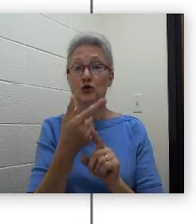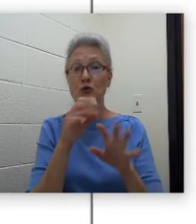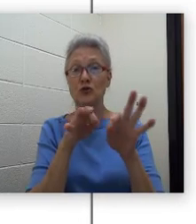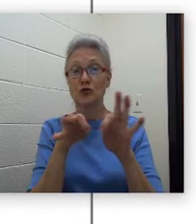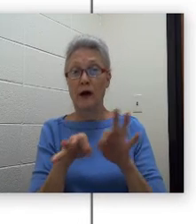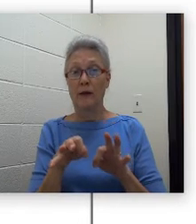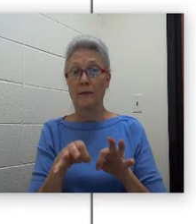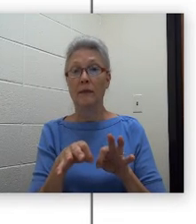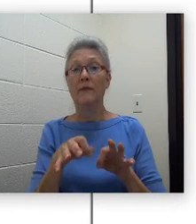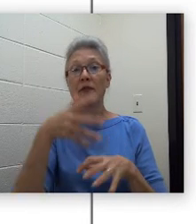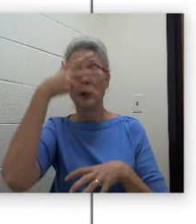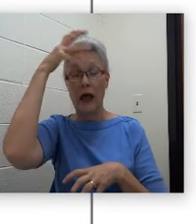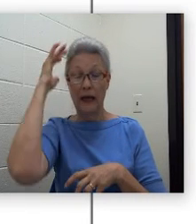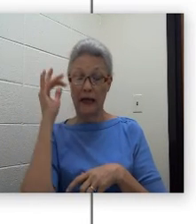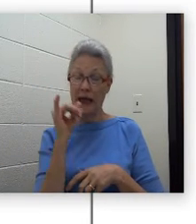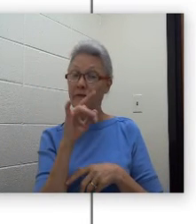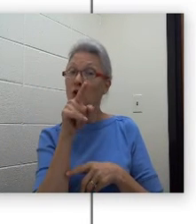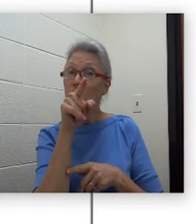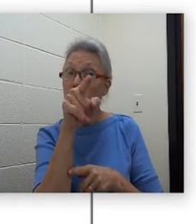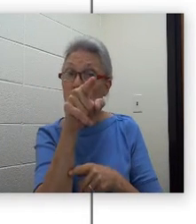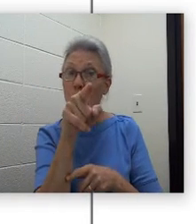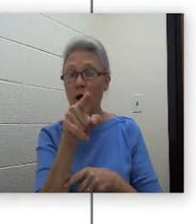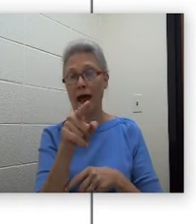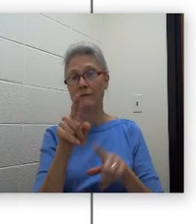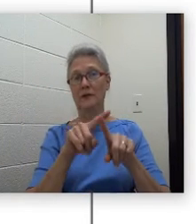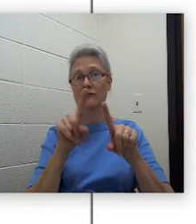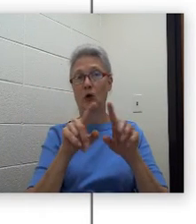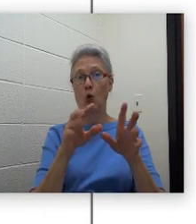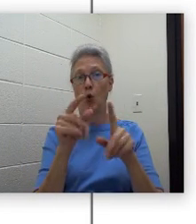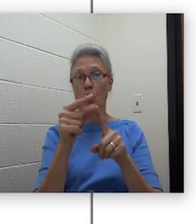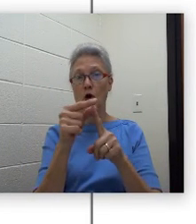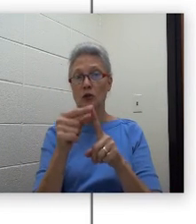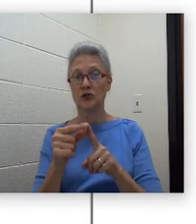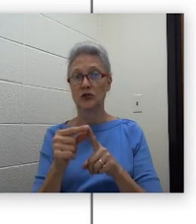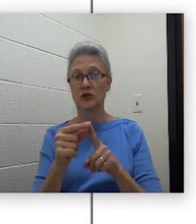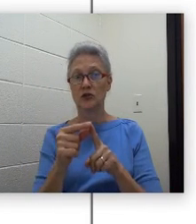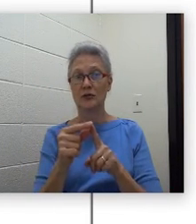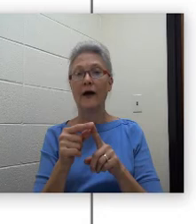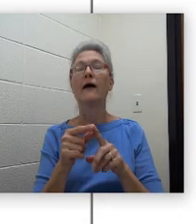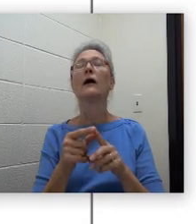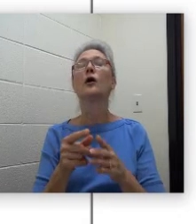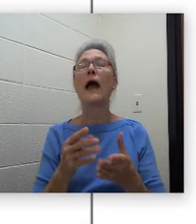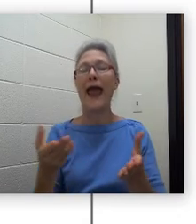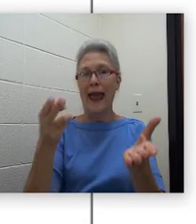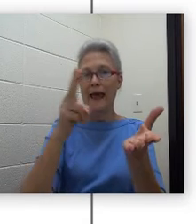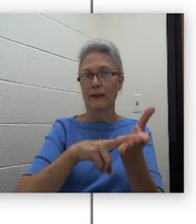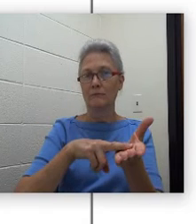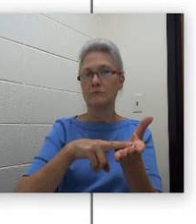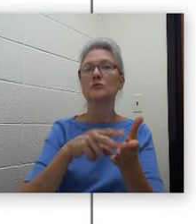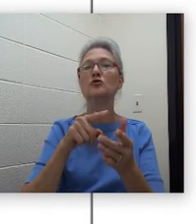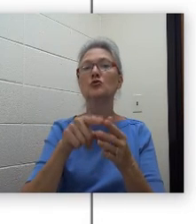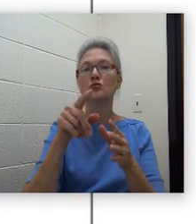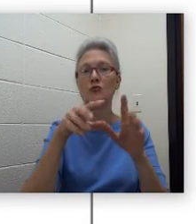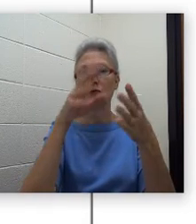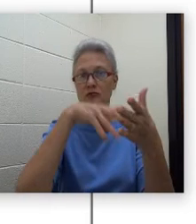any different words that you thought of to describe the lion, feel free to include them in this chart.